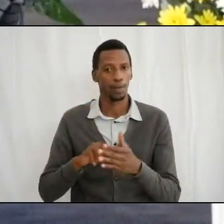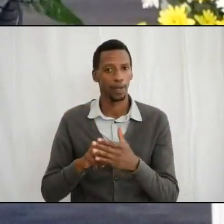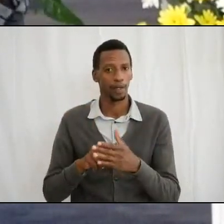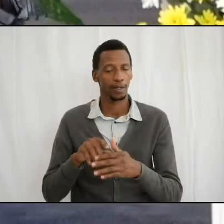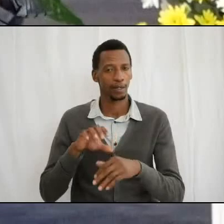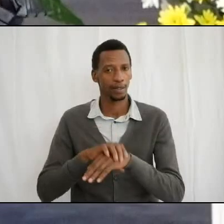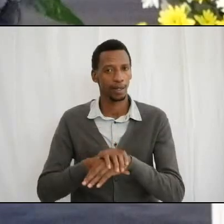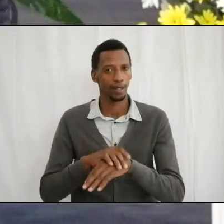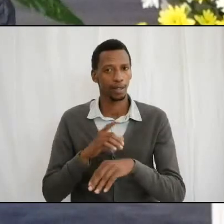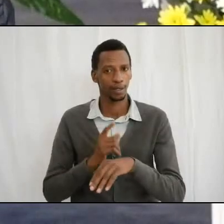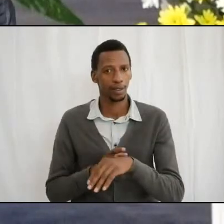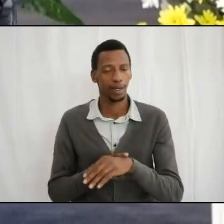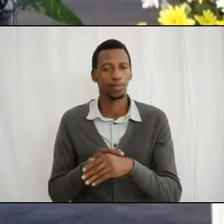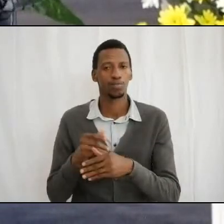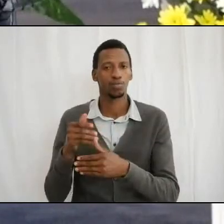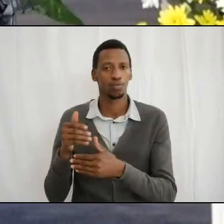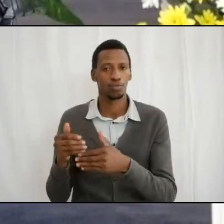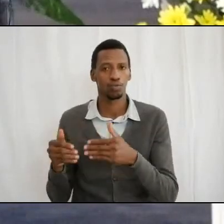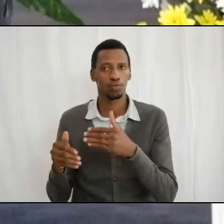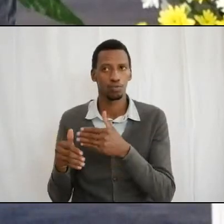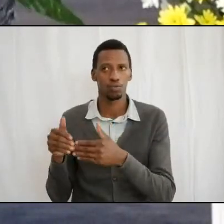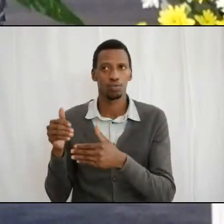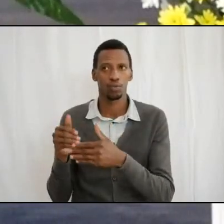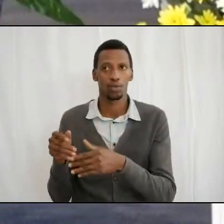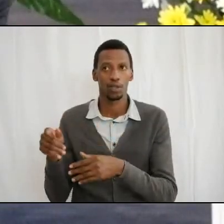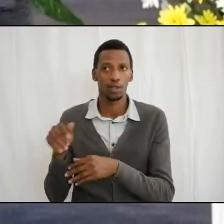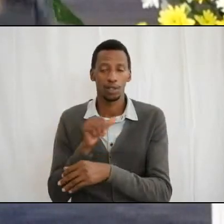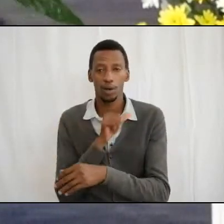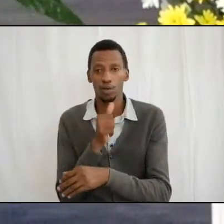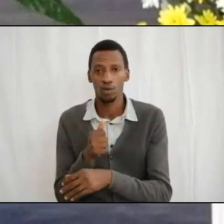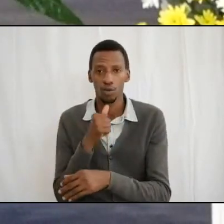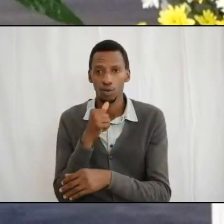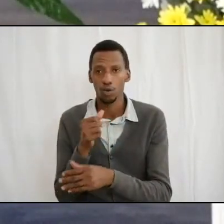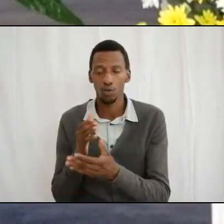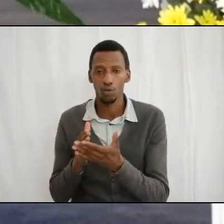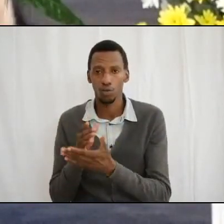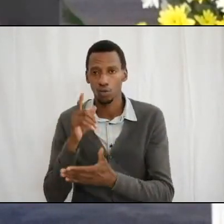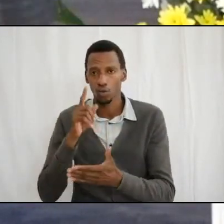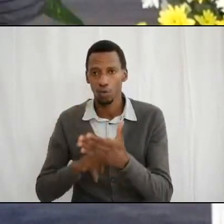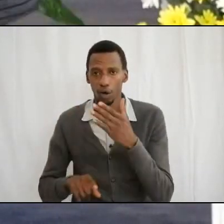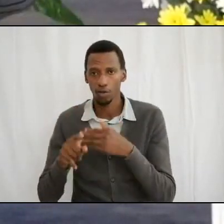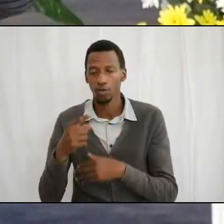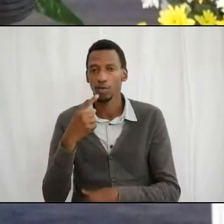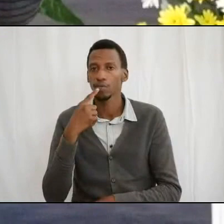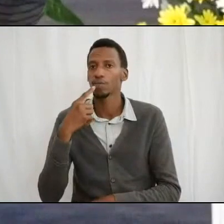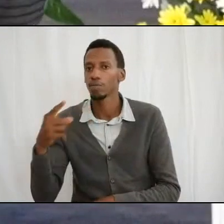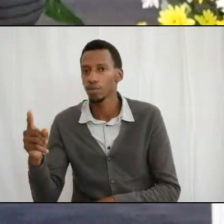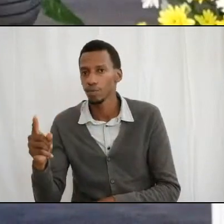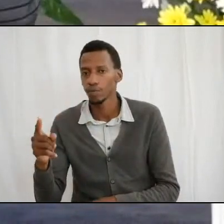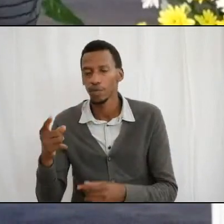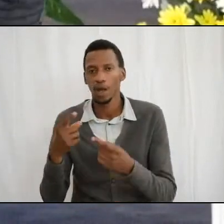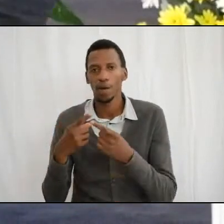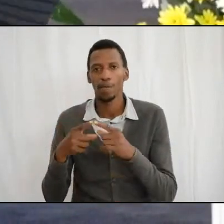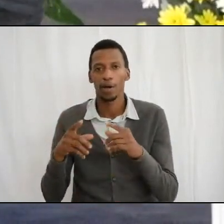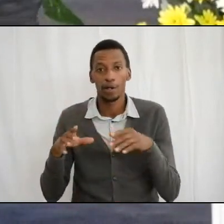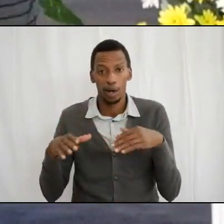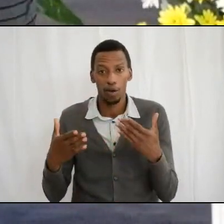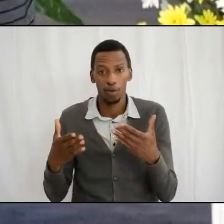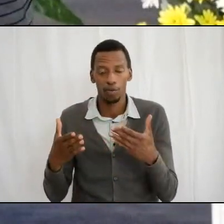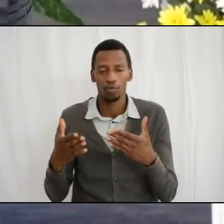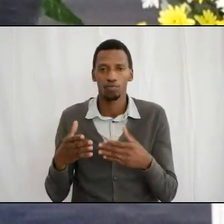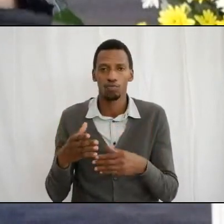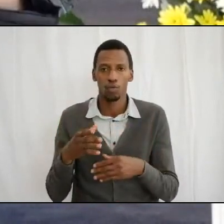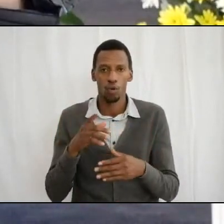And moral authority is not created by what you say. It is created by